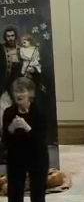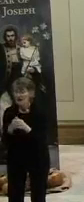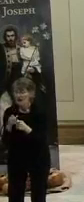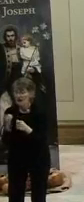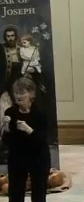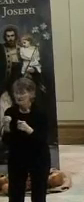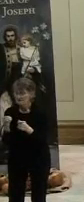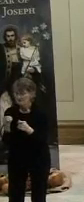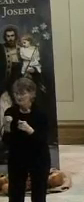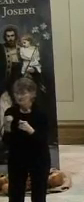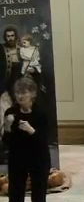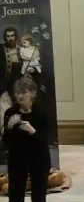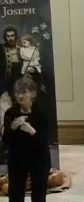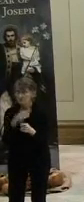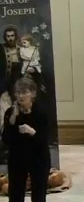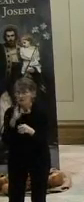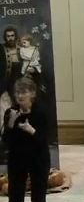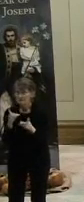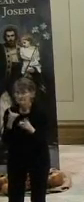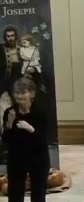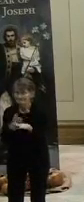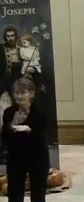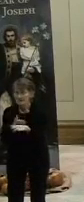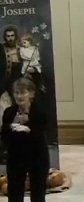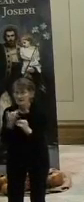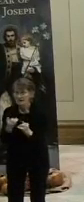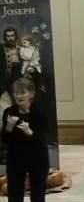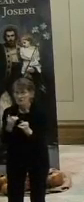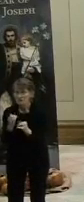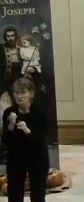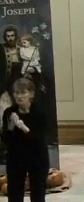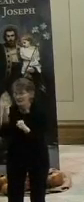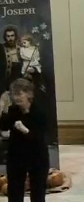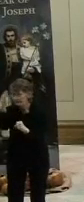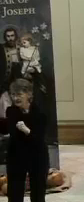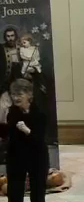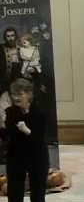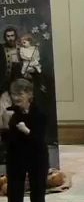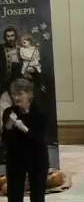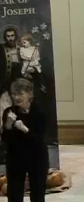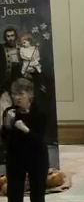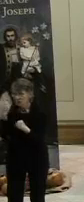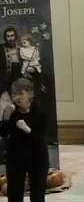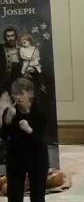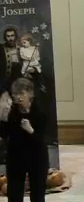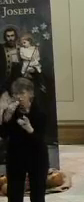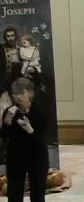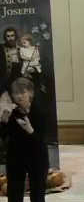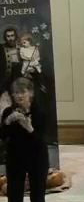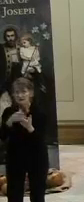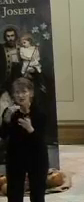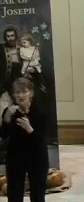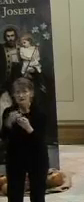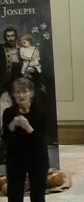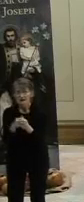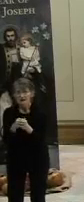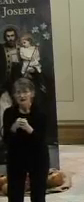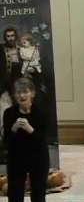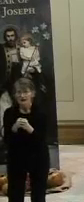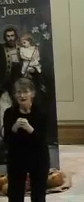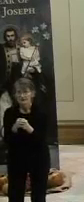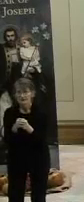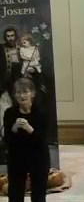to be doing some work up there to make it all one level, because over the years, by getting different organs, we've cut